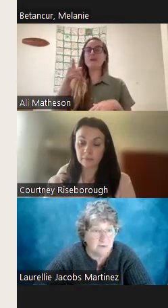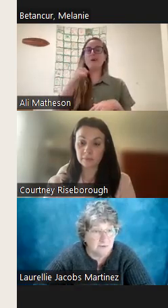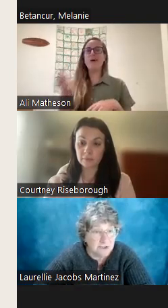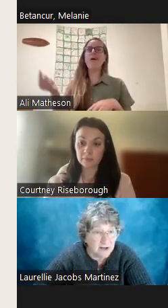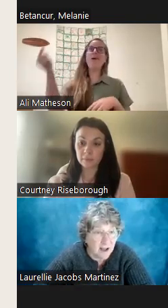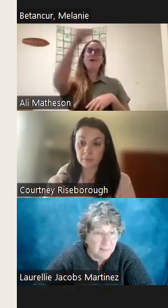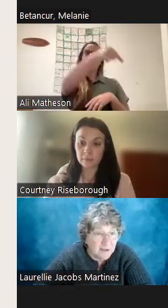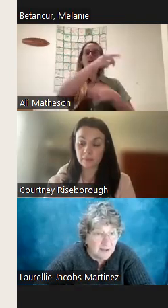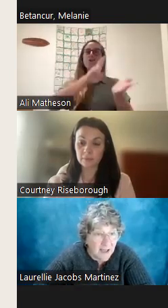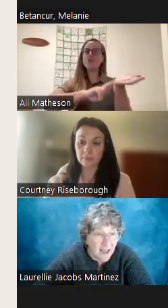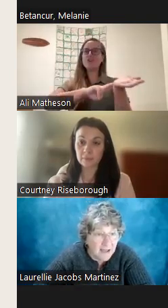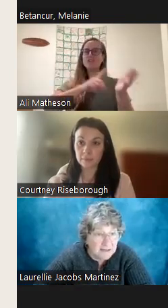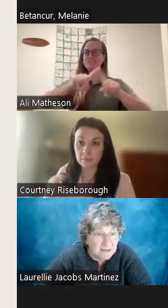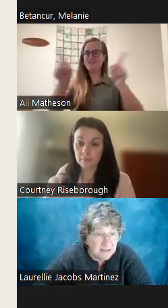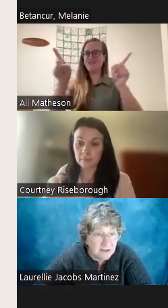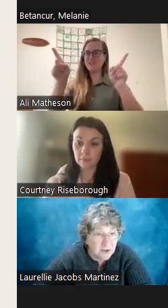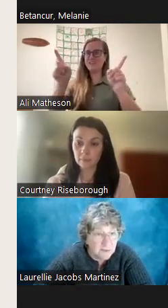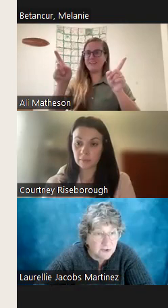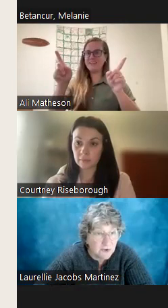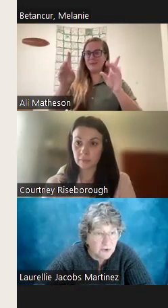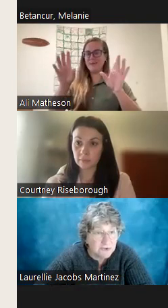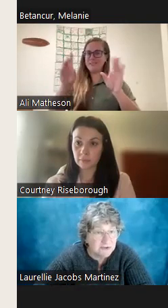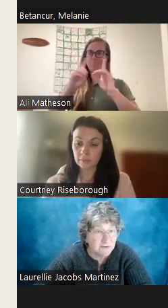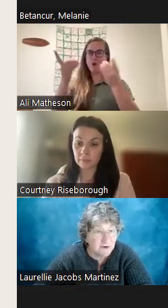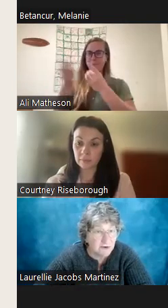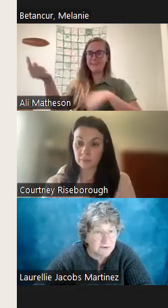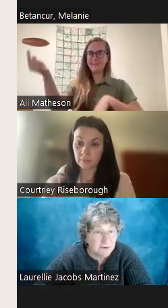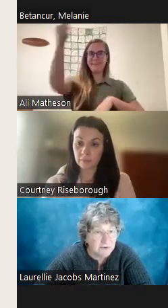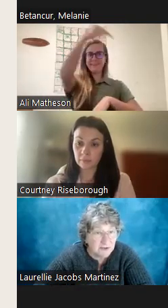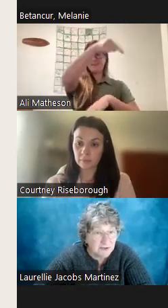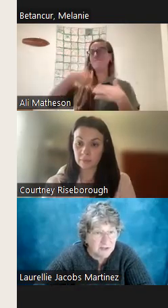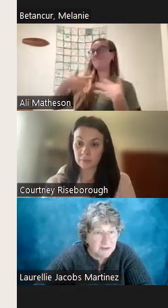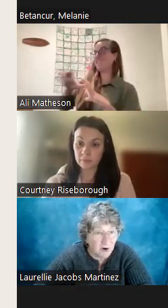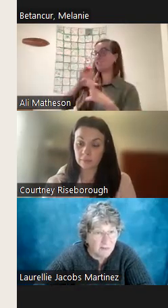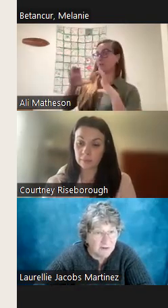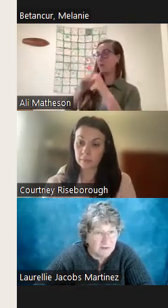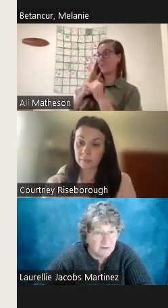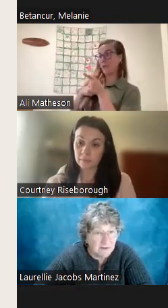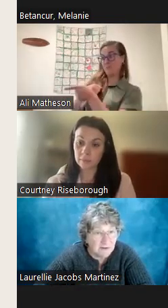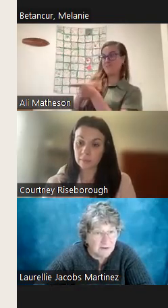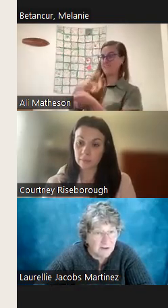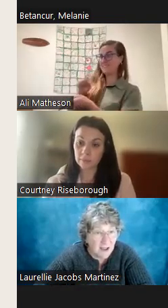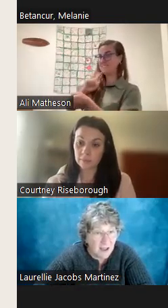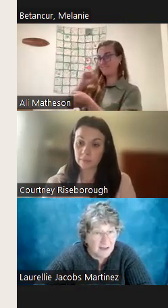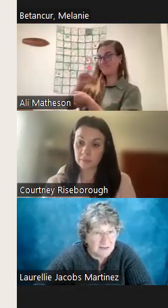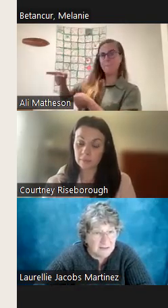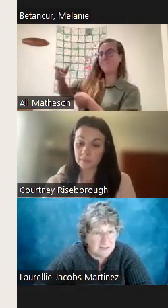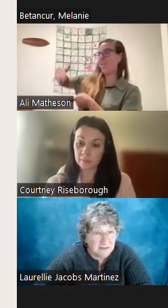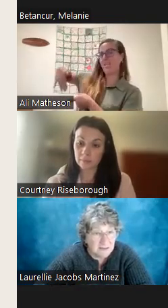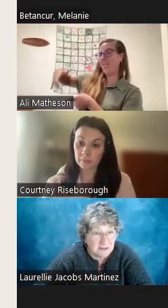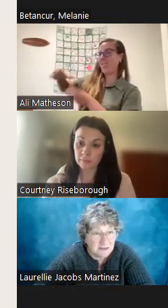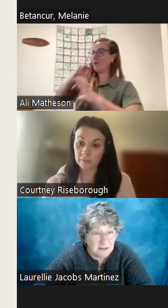just going for a checkup and there was a different nurse in the department,